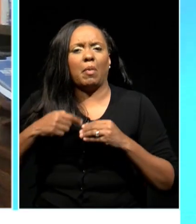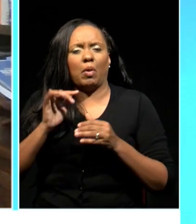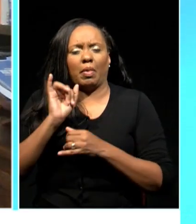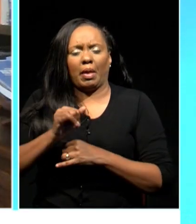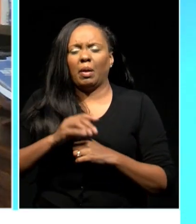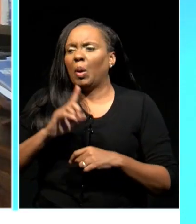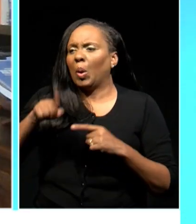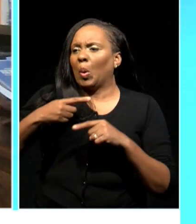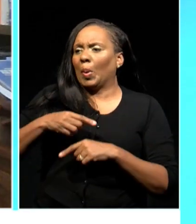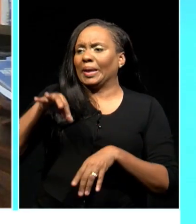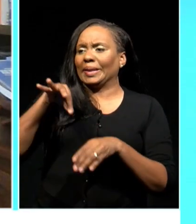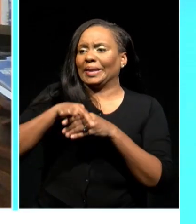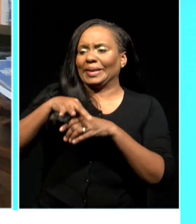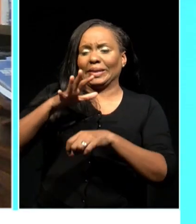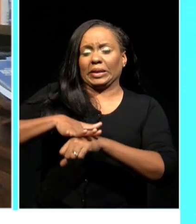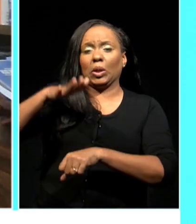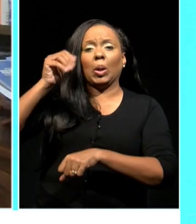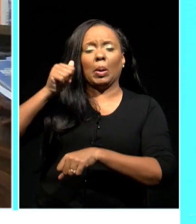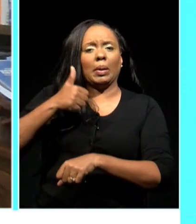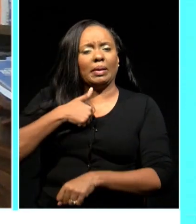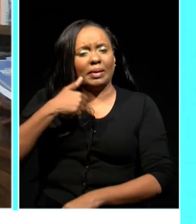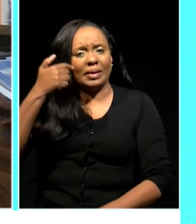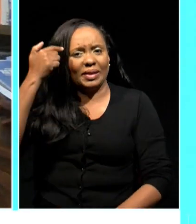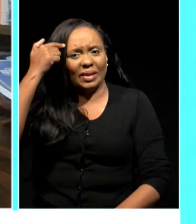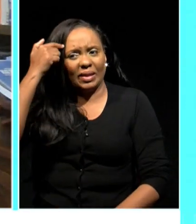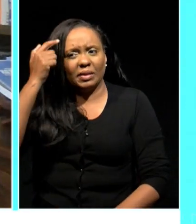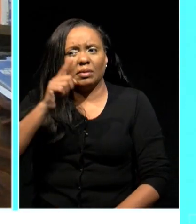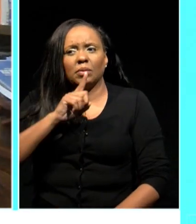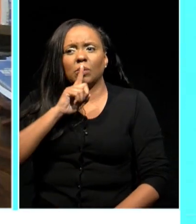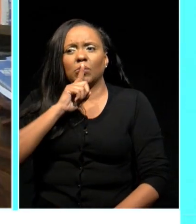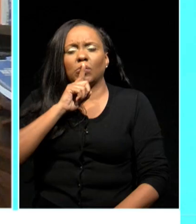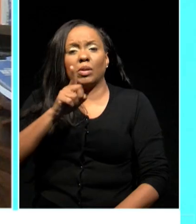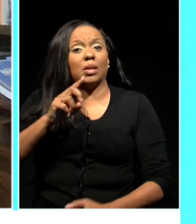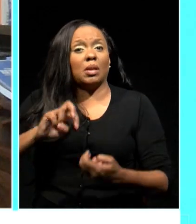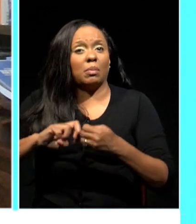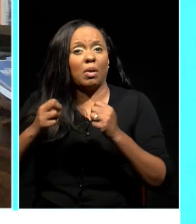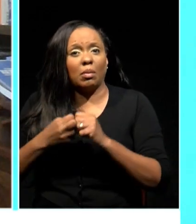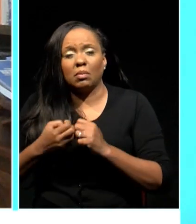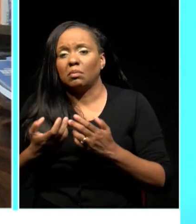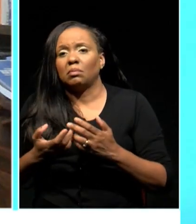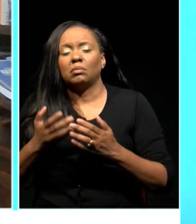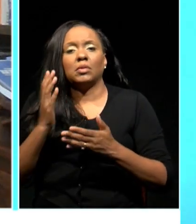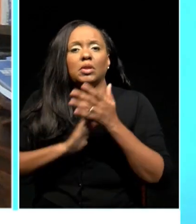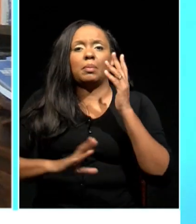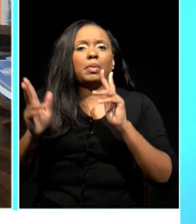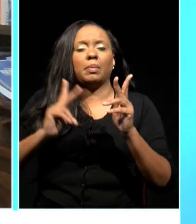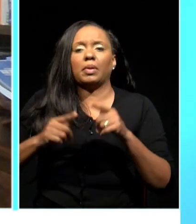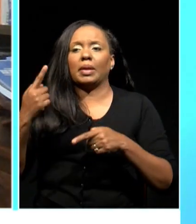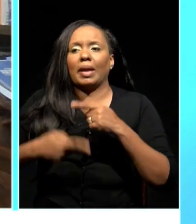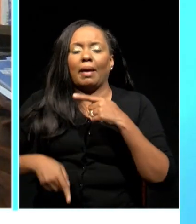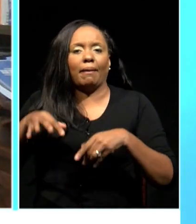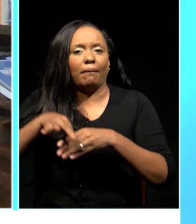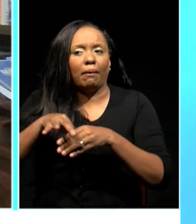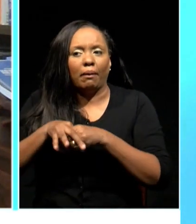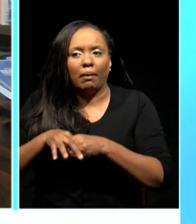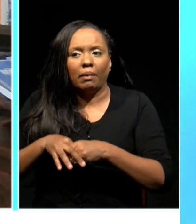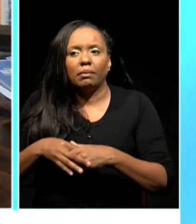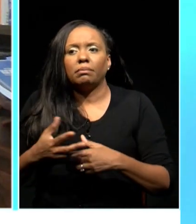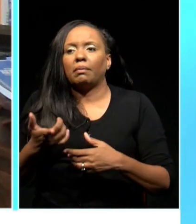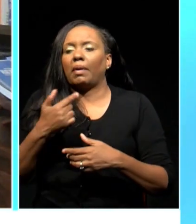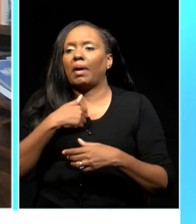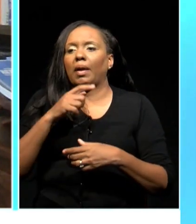of the election I think is clearly very problematic. And for me, as a person who has monitored